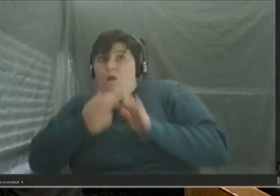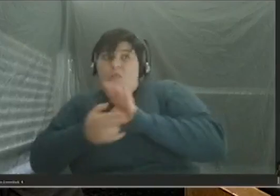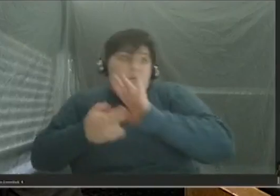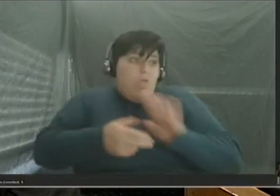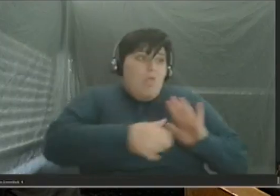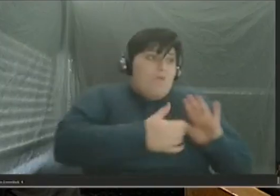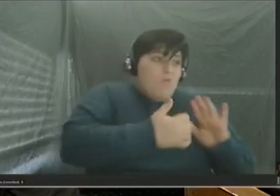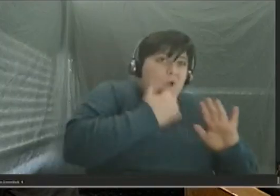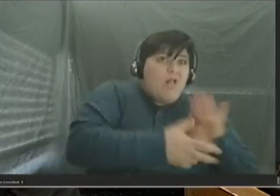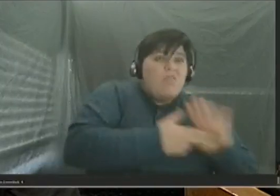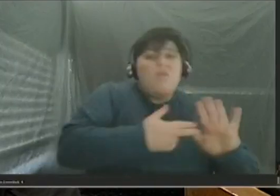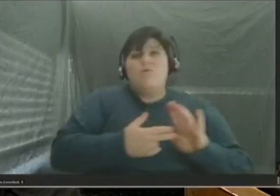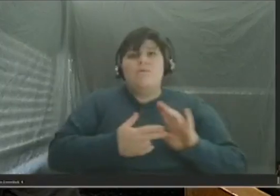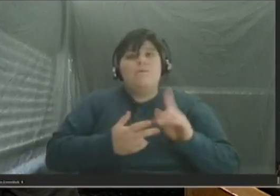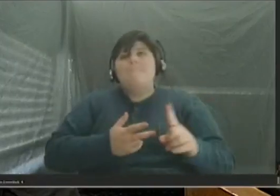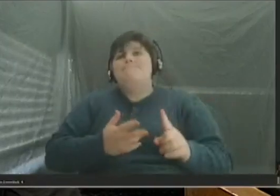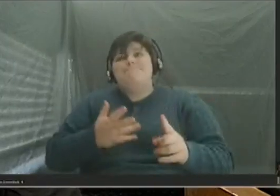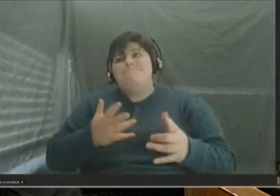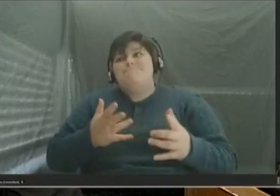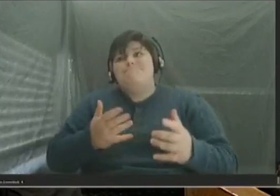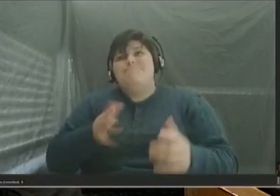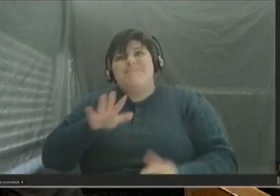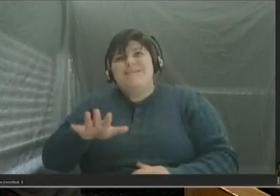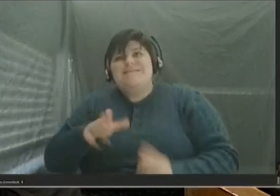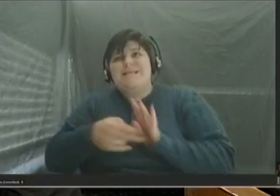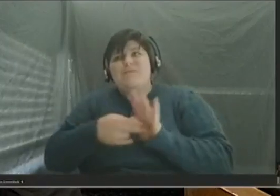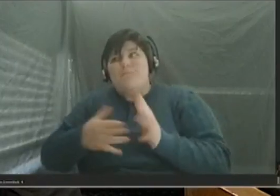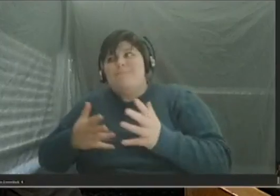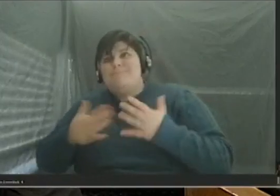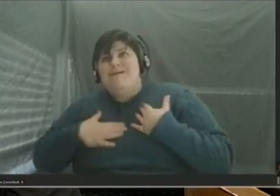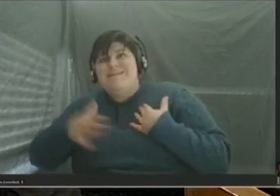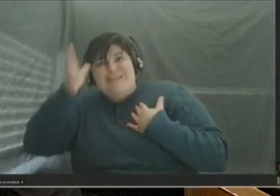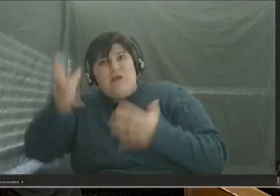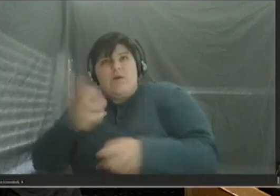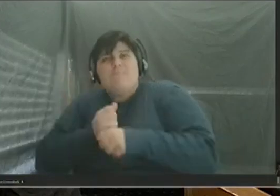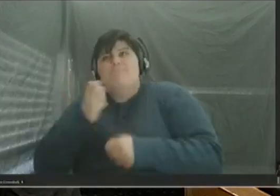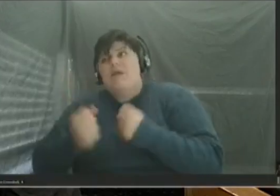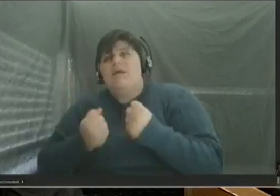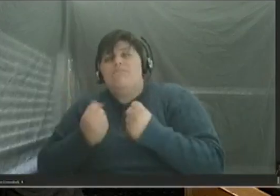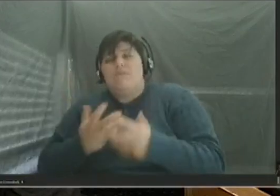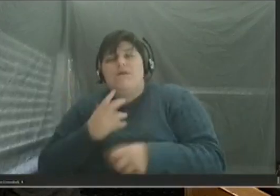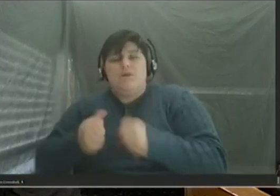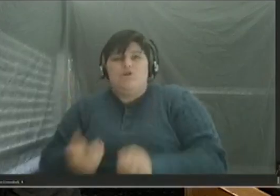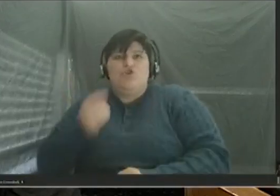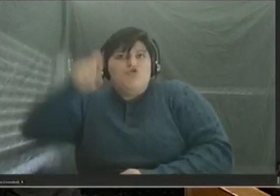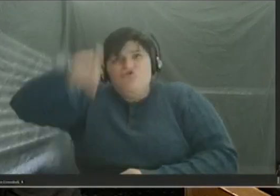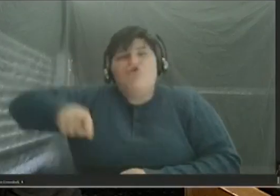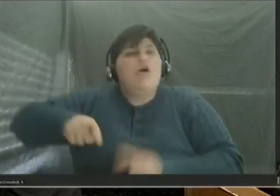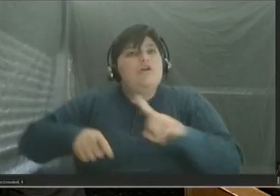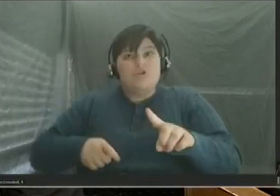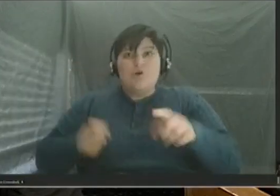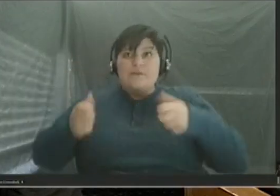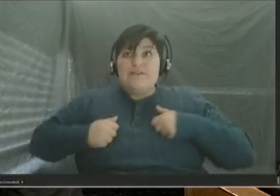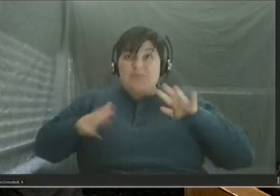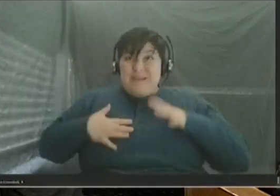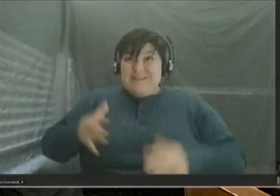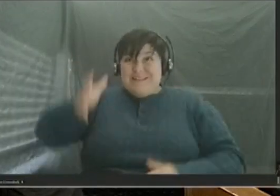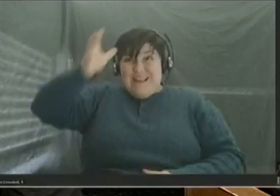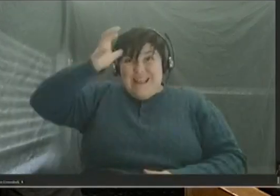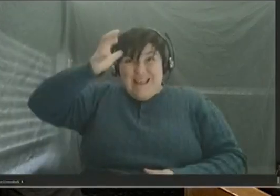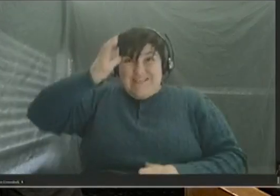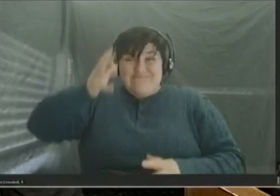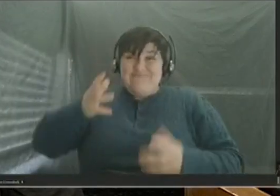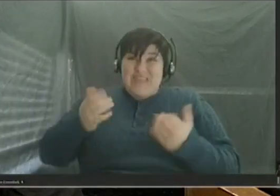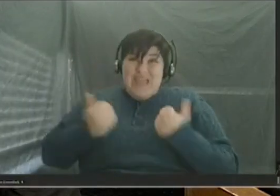this 100% rating many years ago. I now have access to these benefits because of the sacrifices my dad made for this country and the barriers I